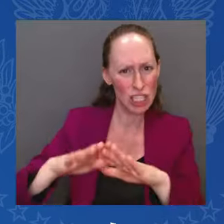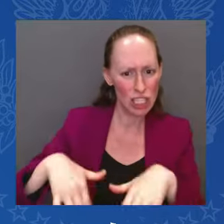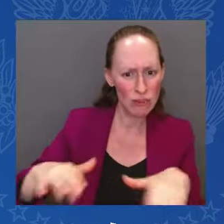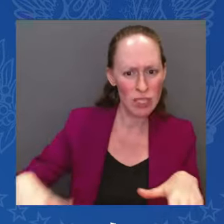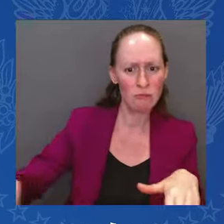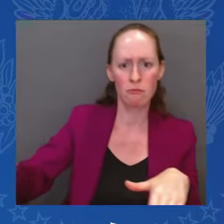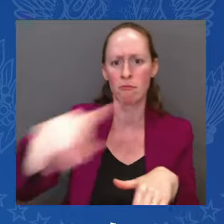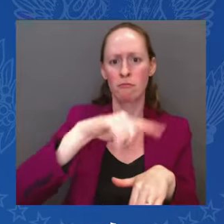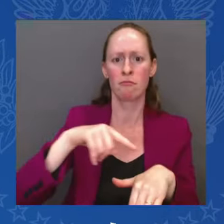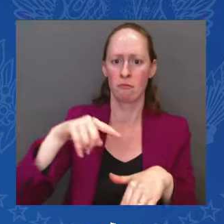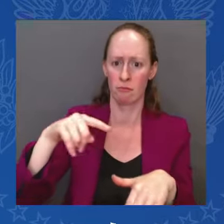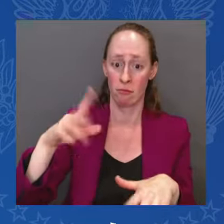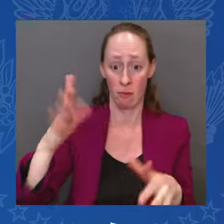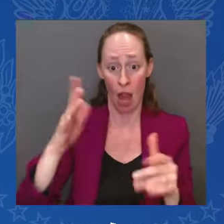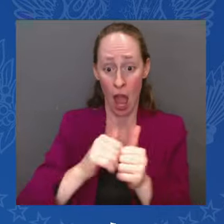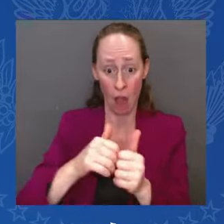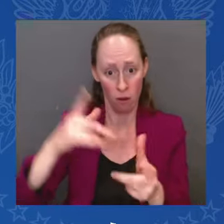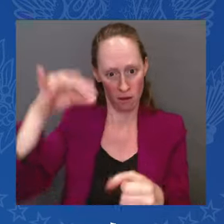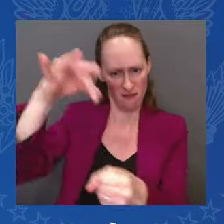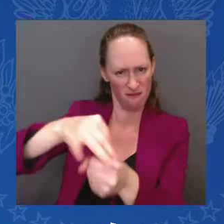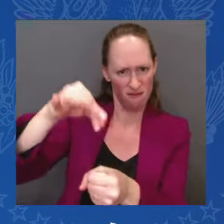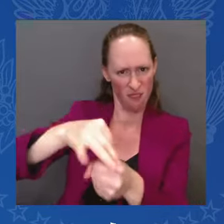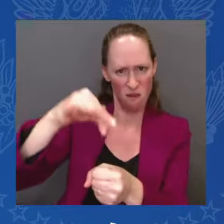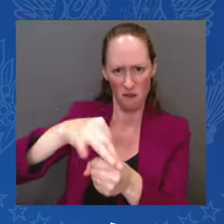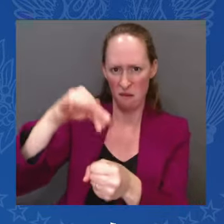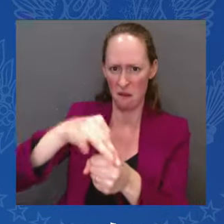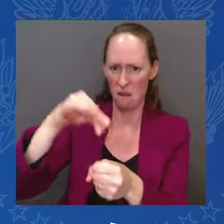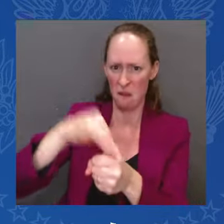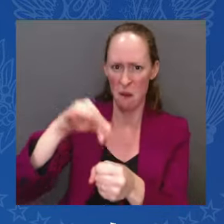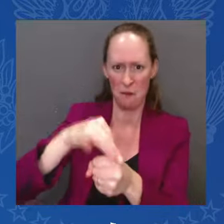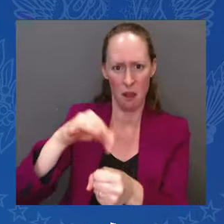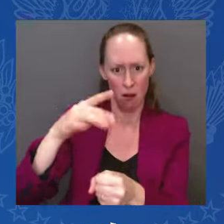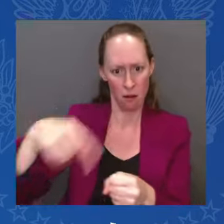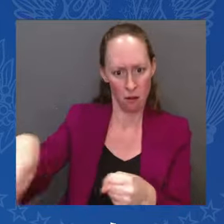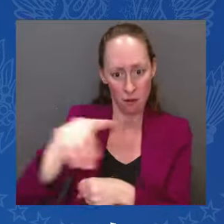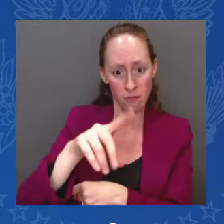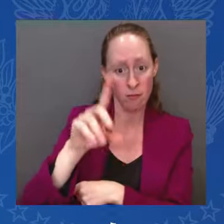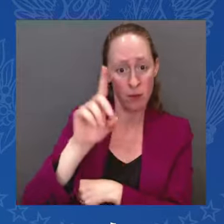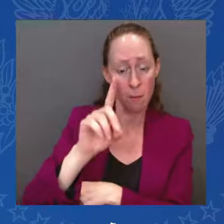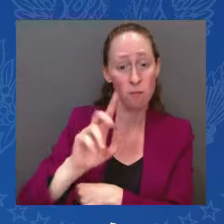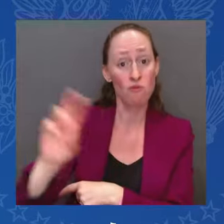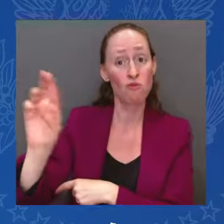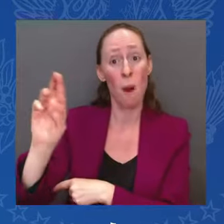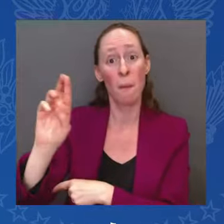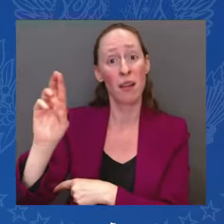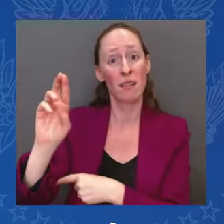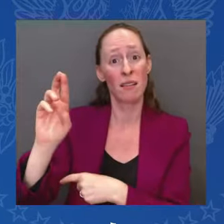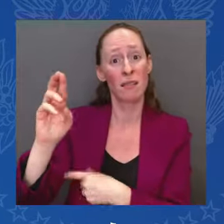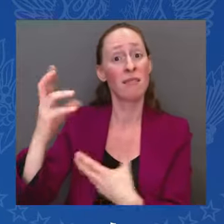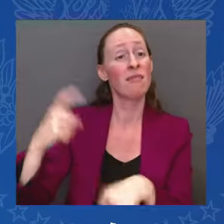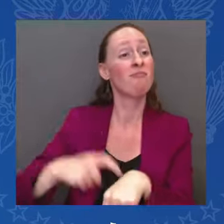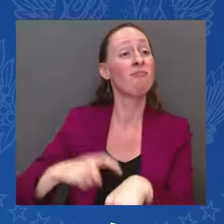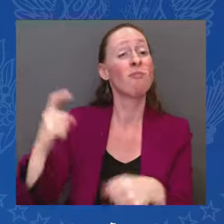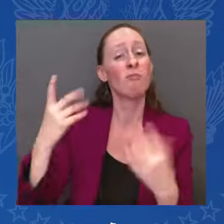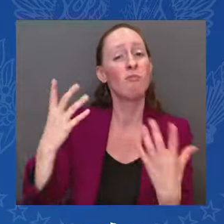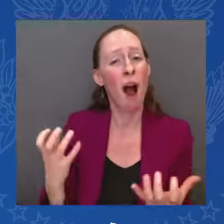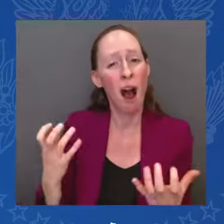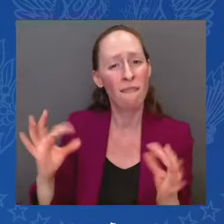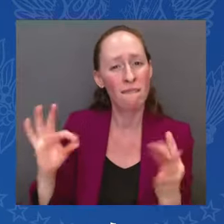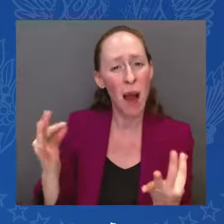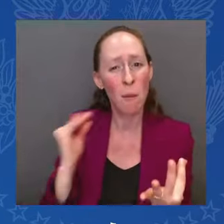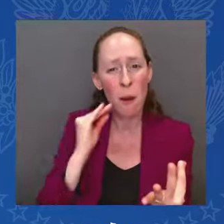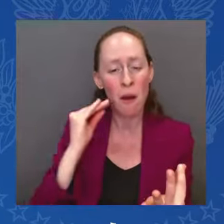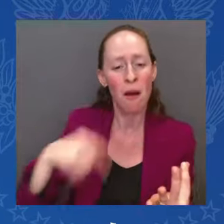whether the Democrats or Republicans, we all want our families to be safe. We all want to go to school, houses of worship, grocery